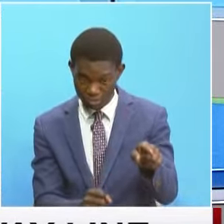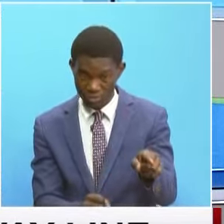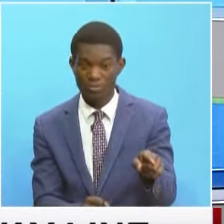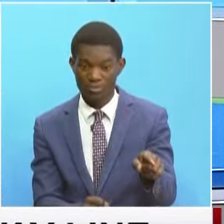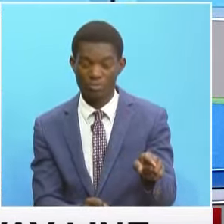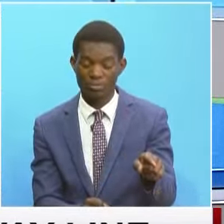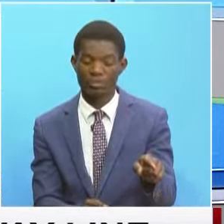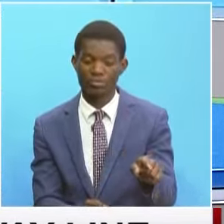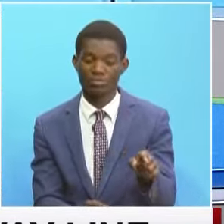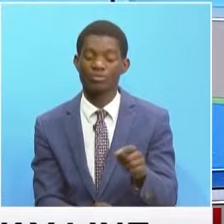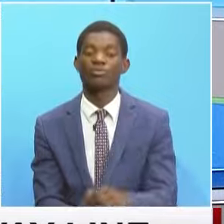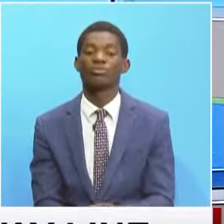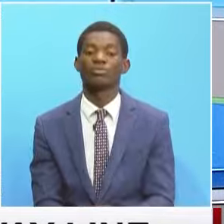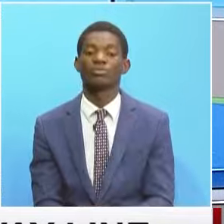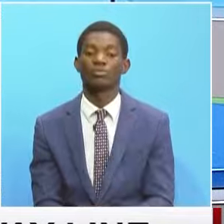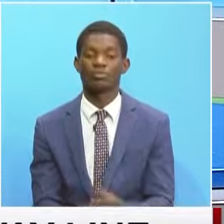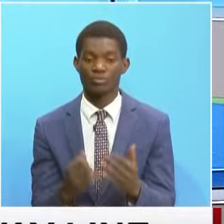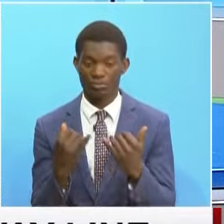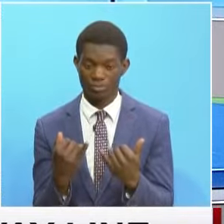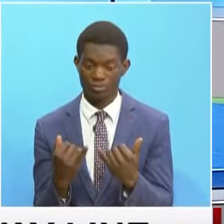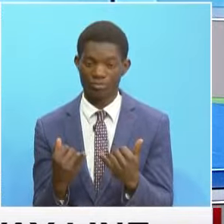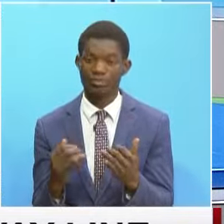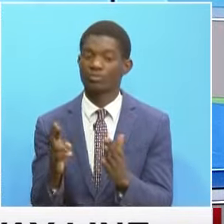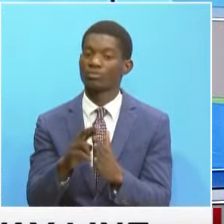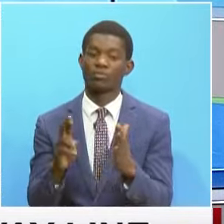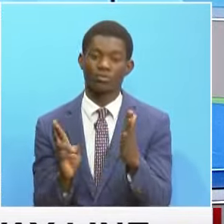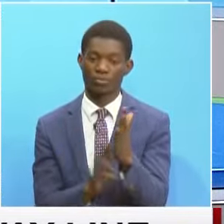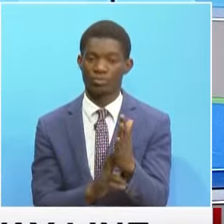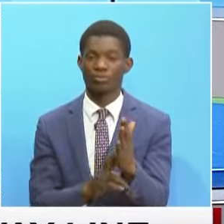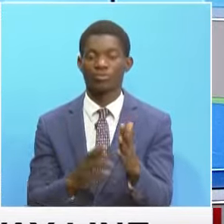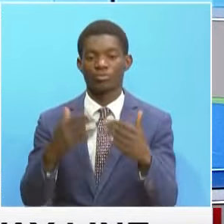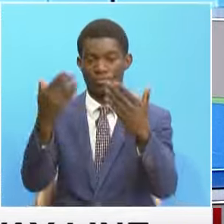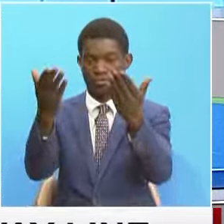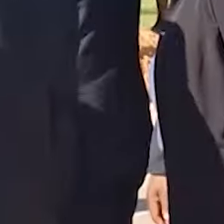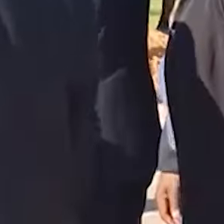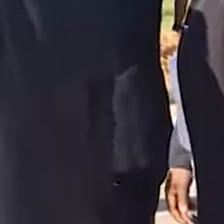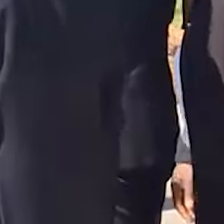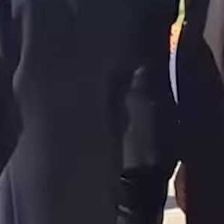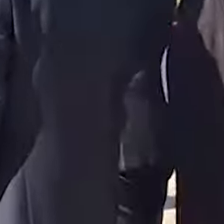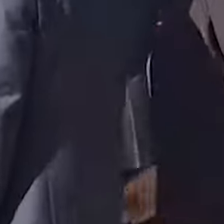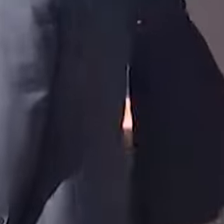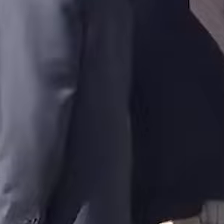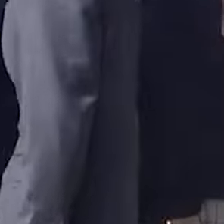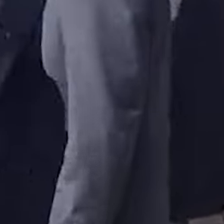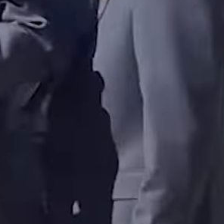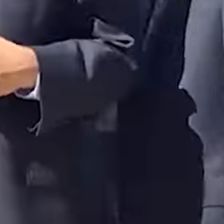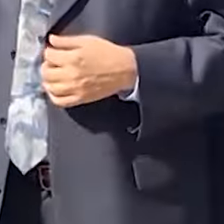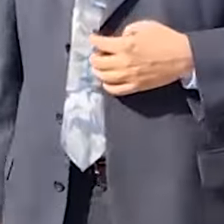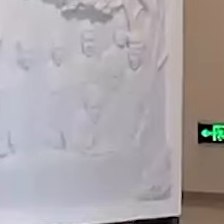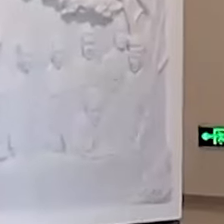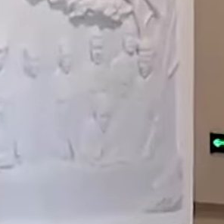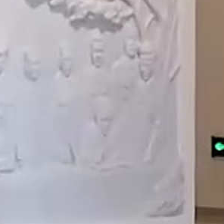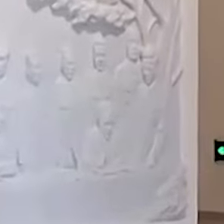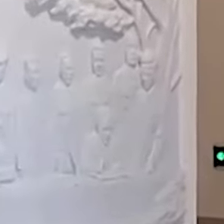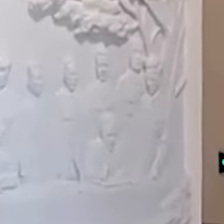the 1970s. And Sarah Miti was at the site and brought us this report. Visiting Chinese Minister of Veteran